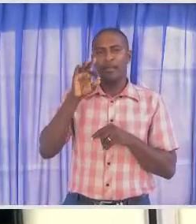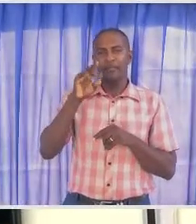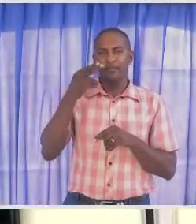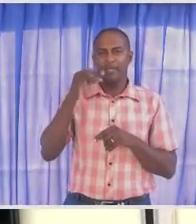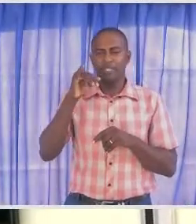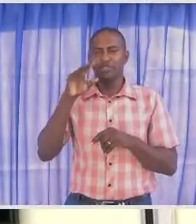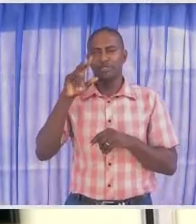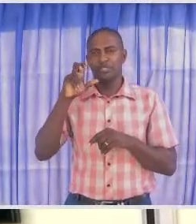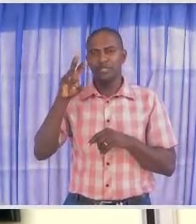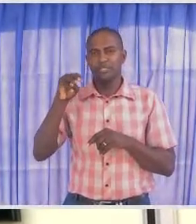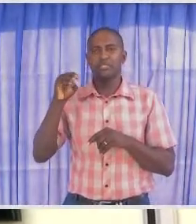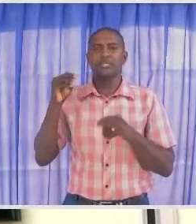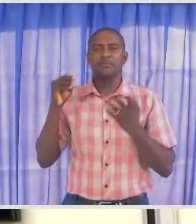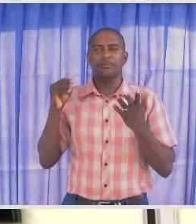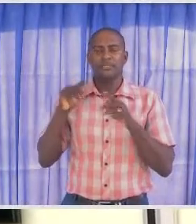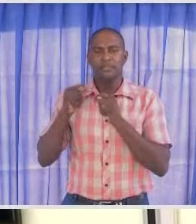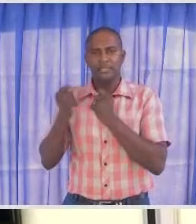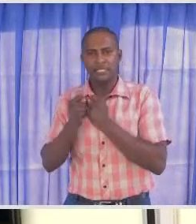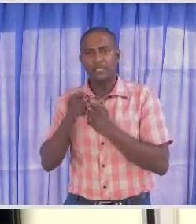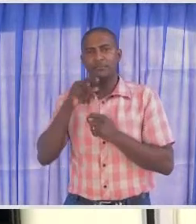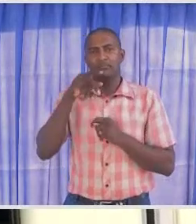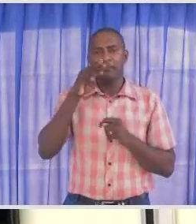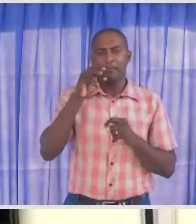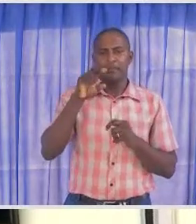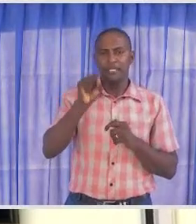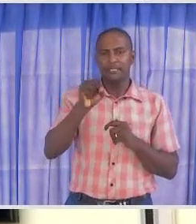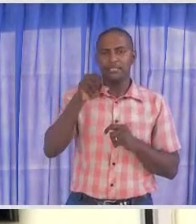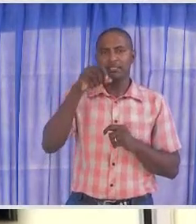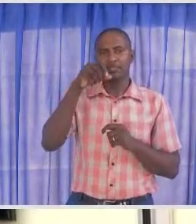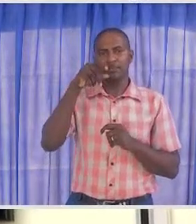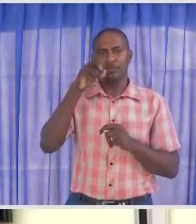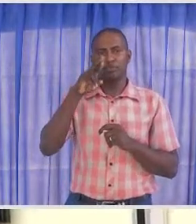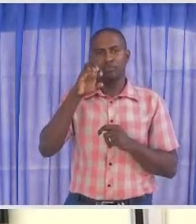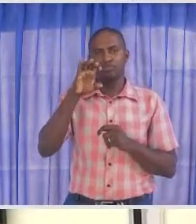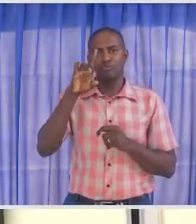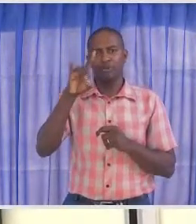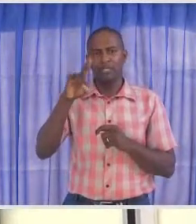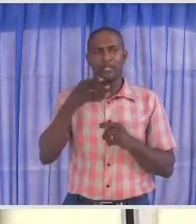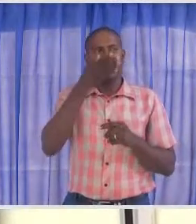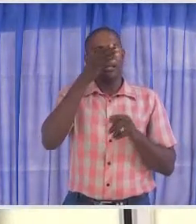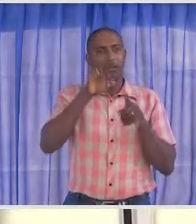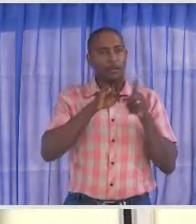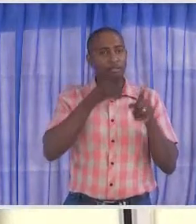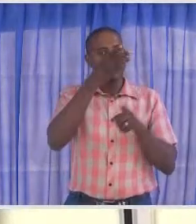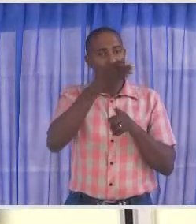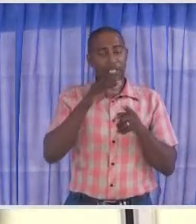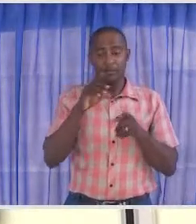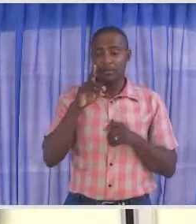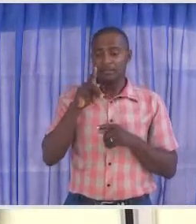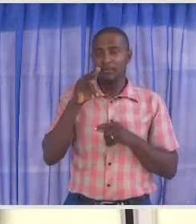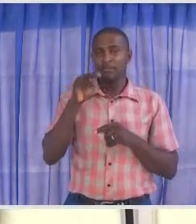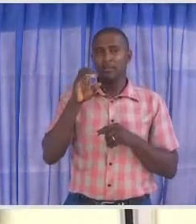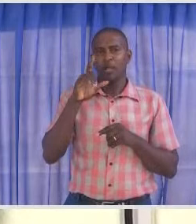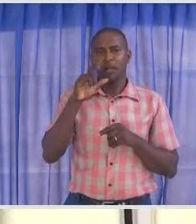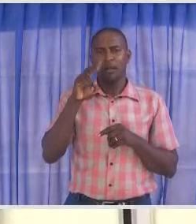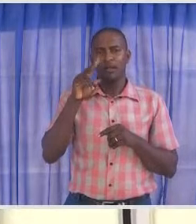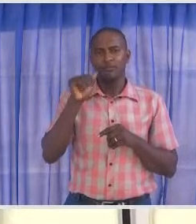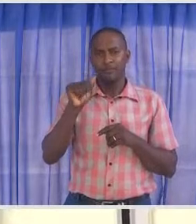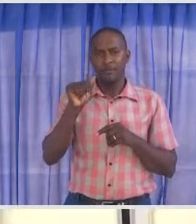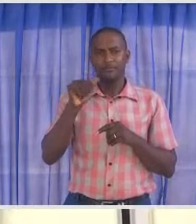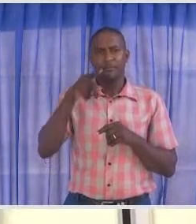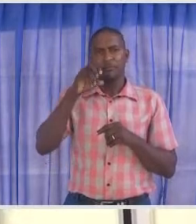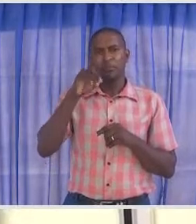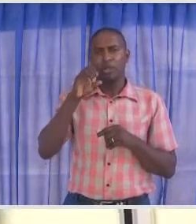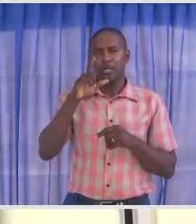Reed, and that wonderful academic and auxiliary staff at the Knockalva Polytechnic College. Other special invited guests,